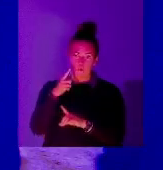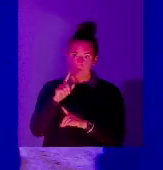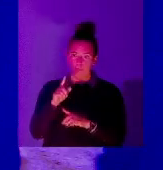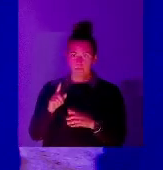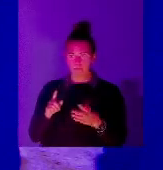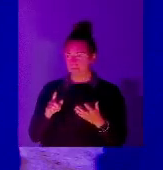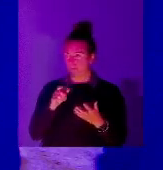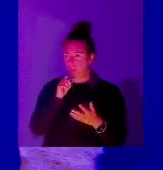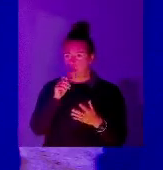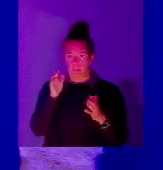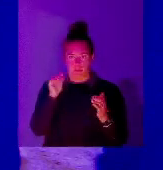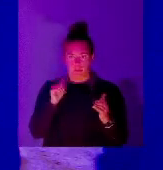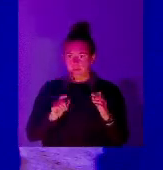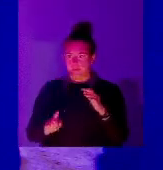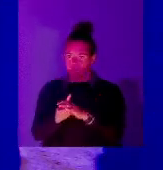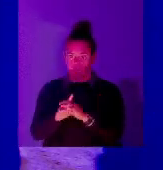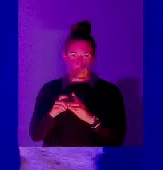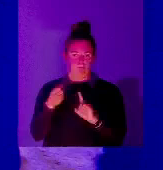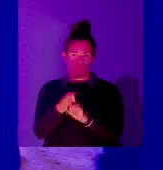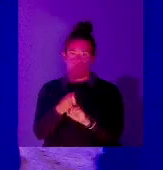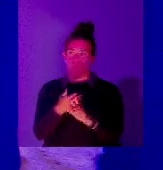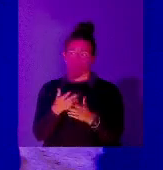be challenging to you.